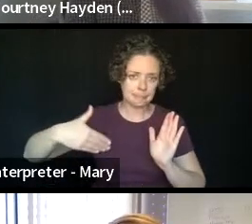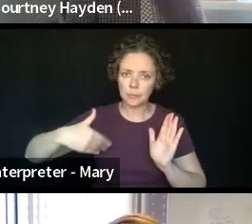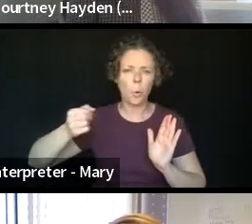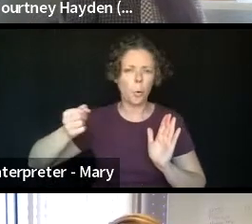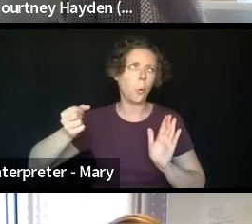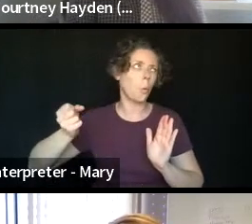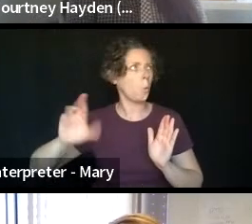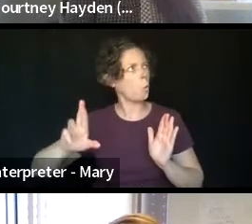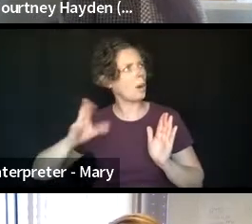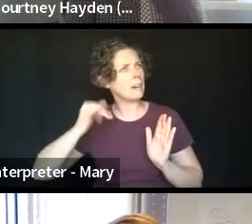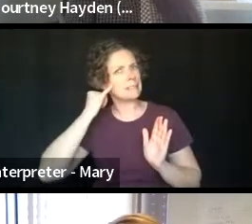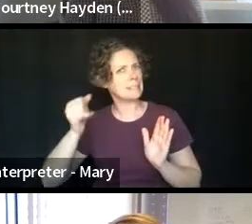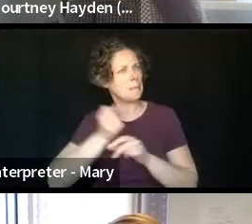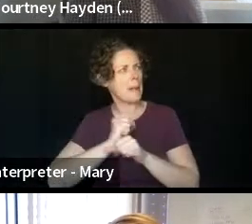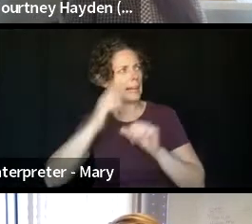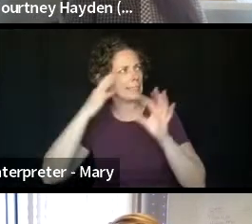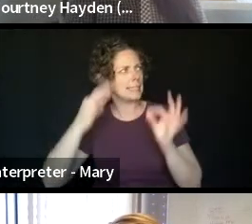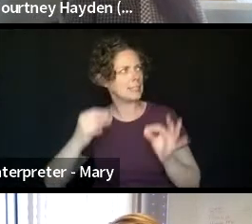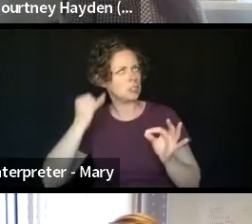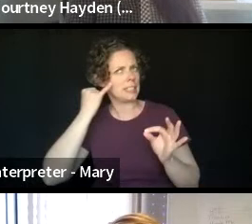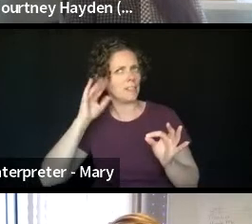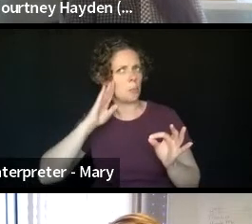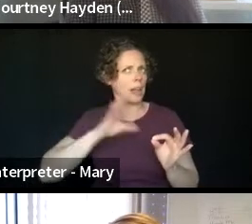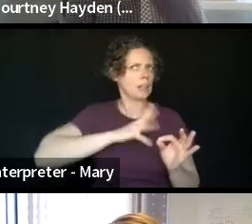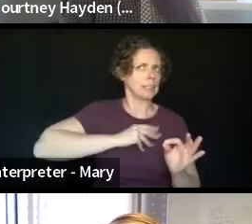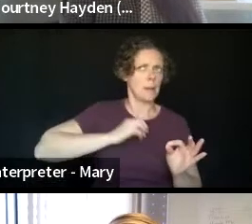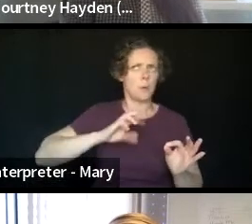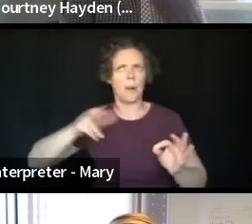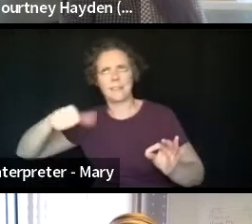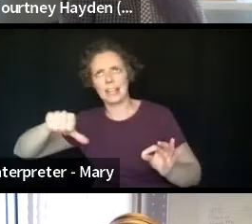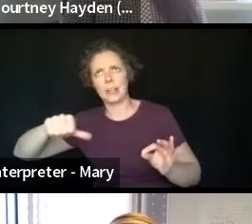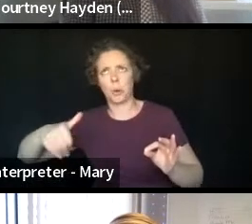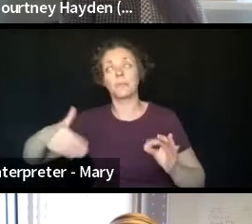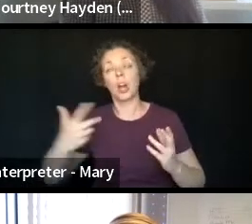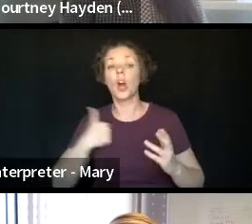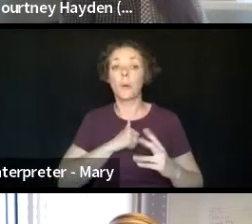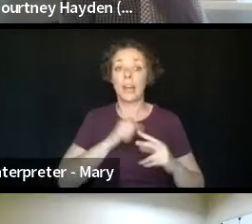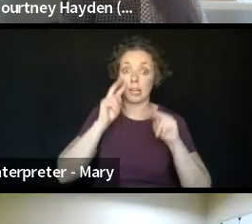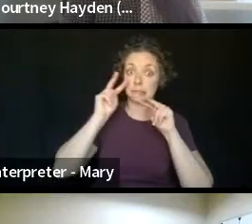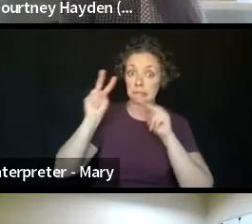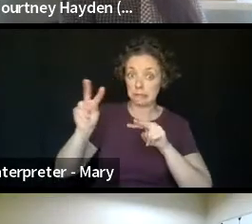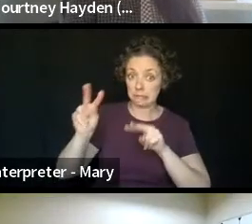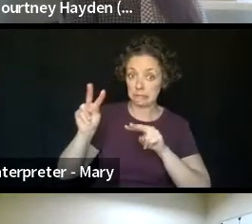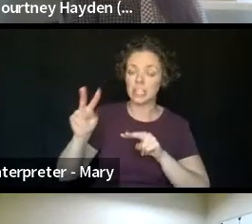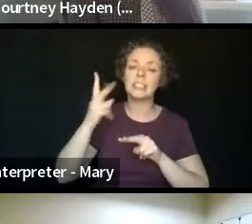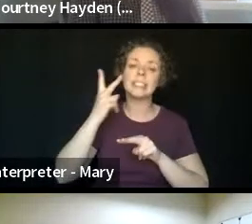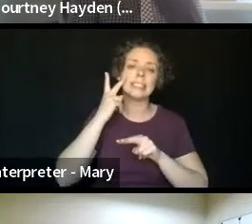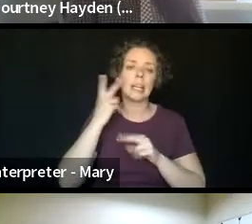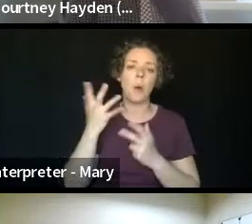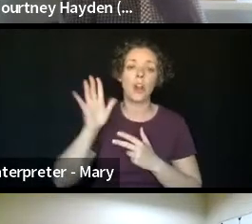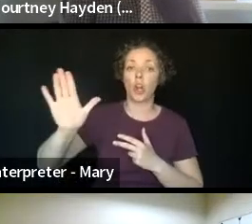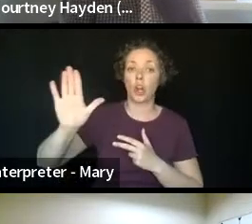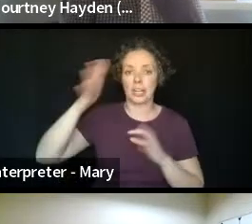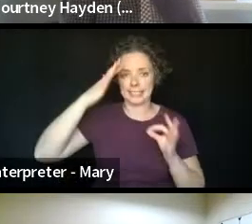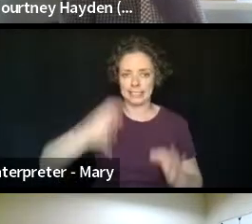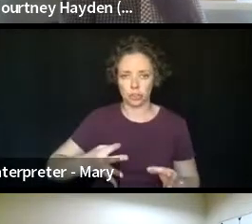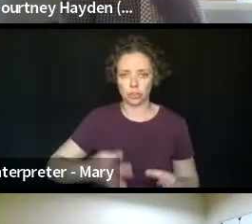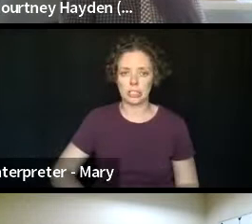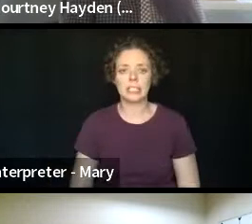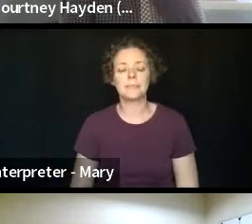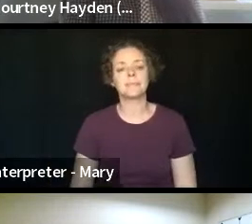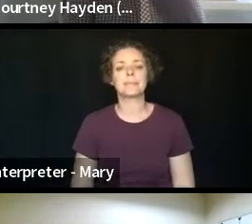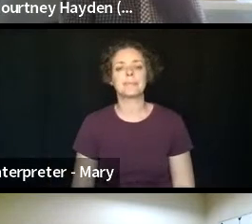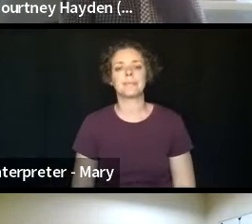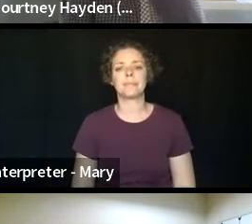decision on vetoing yet. And so we are watching that one closely to see what her decision will be. on